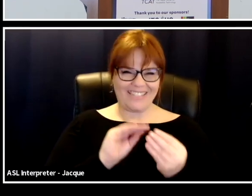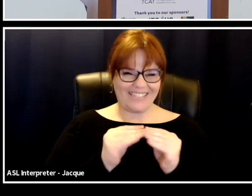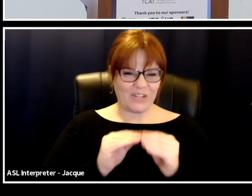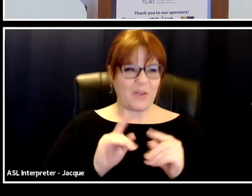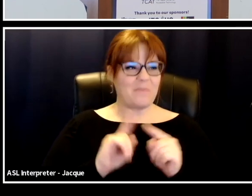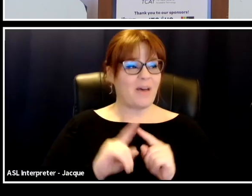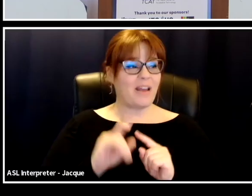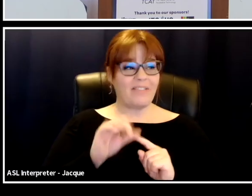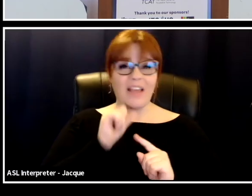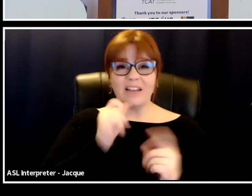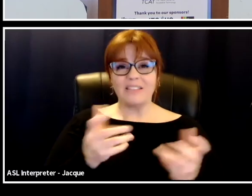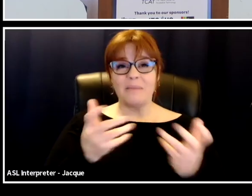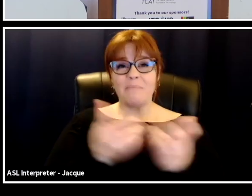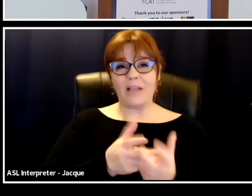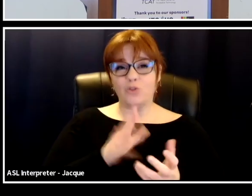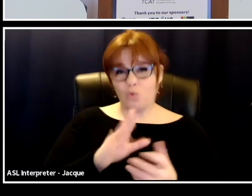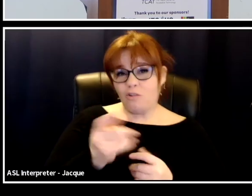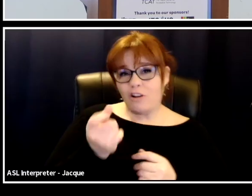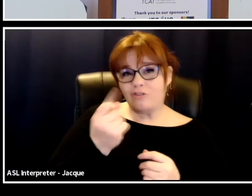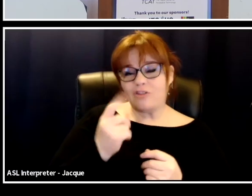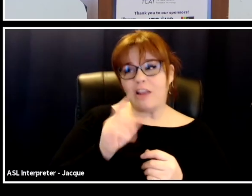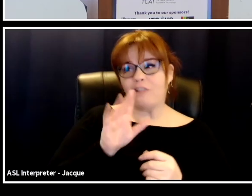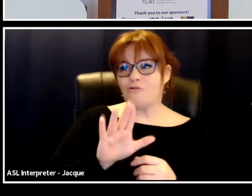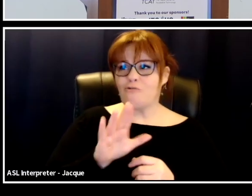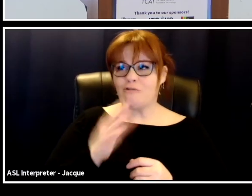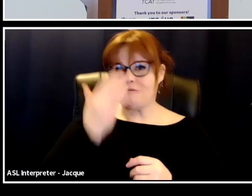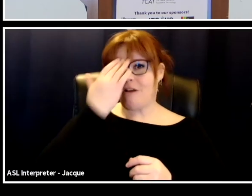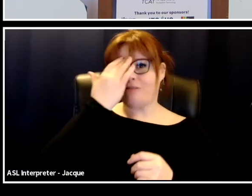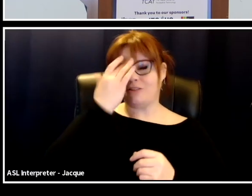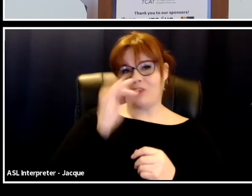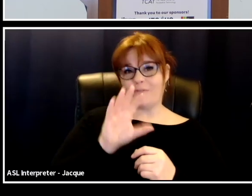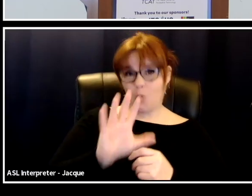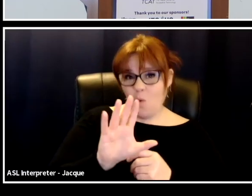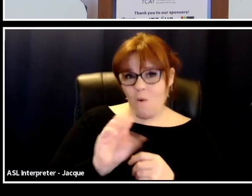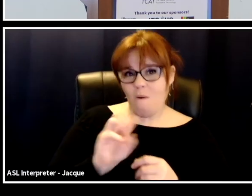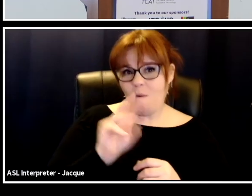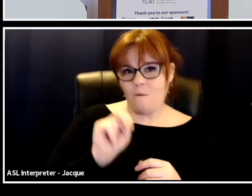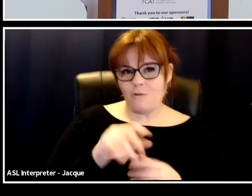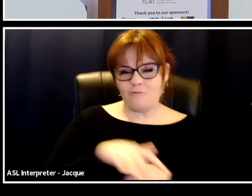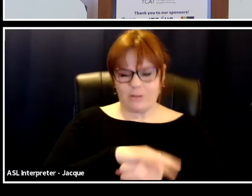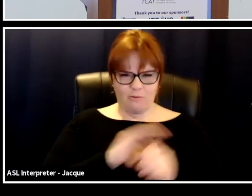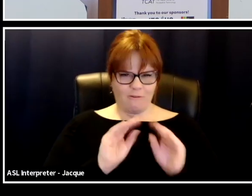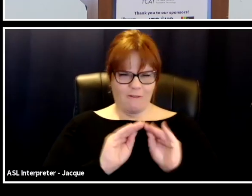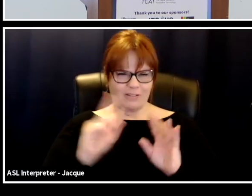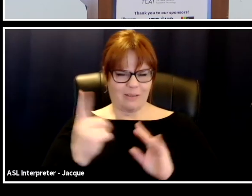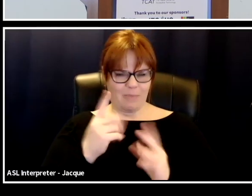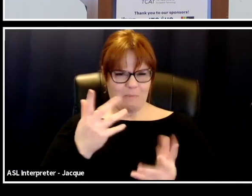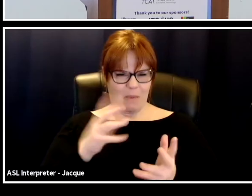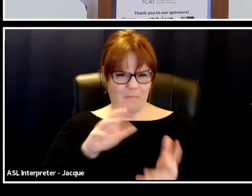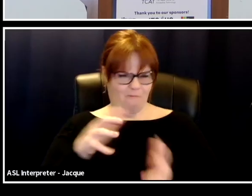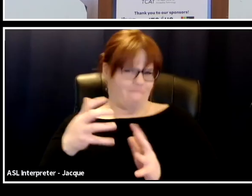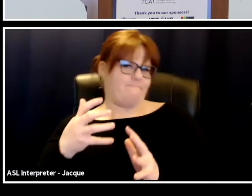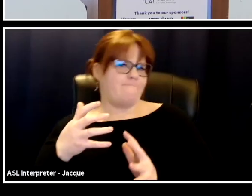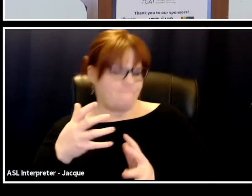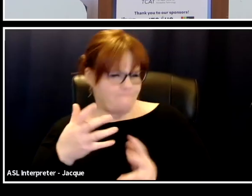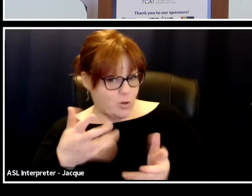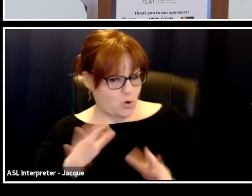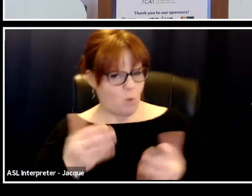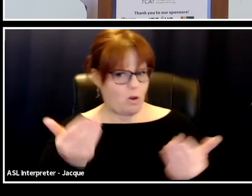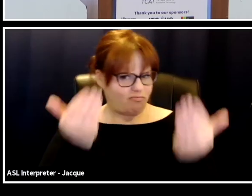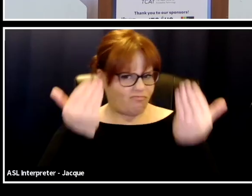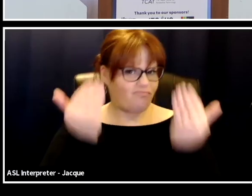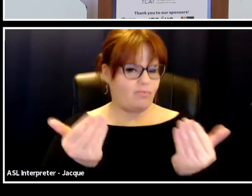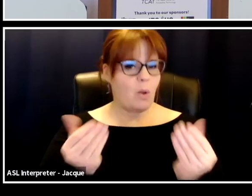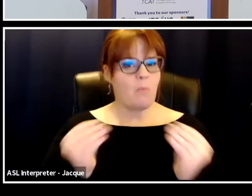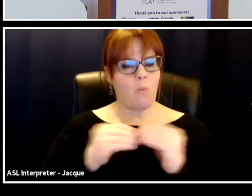kind of match your understanding or your knowledge of your own region, then obviously something may be off and you wouldn't want to proceed any further. You'd want to kind